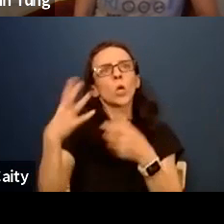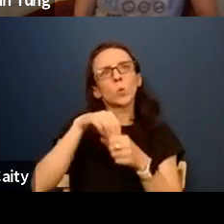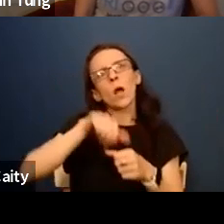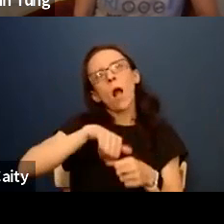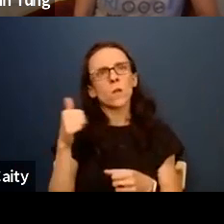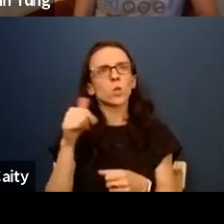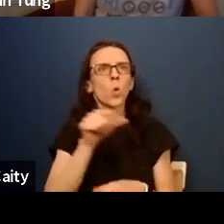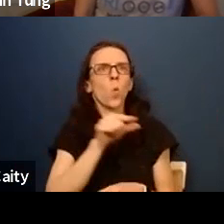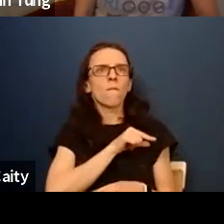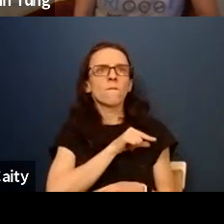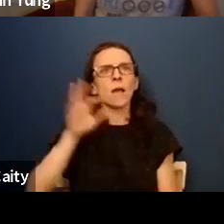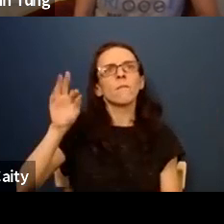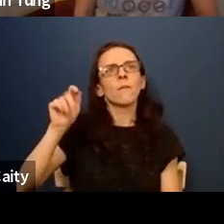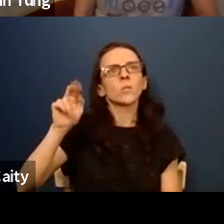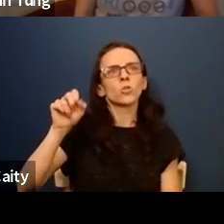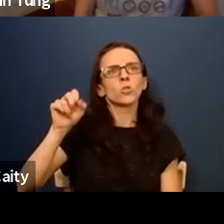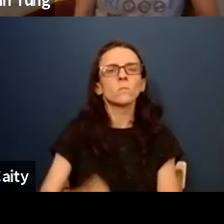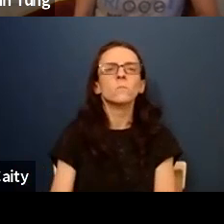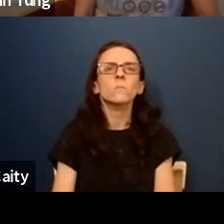qualifying factors.